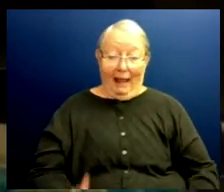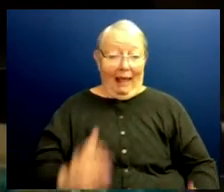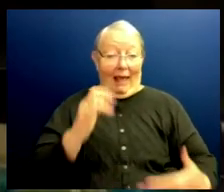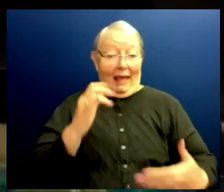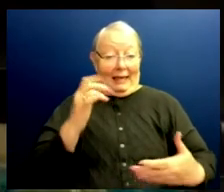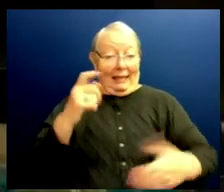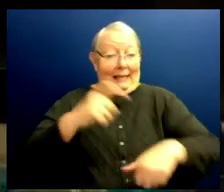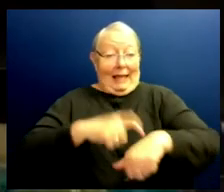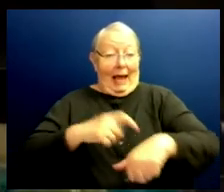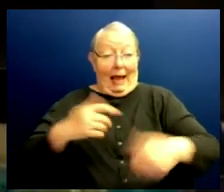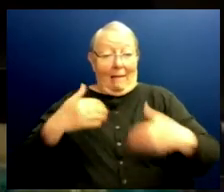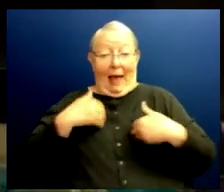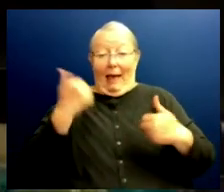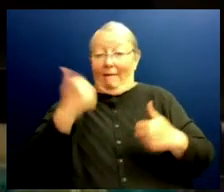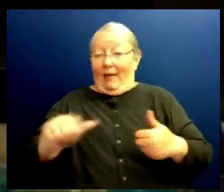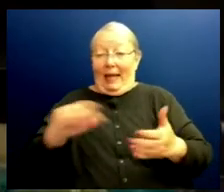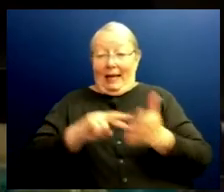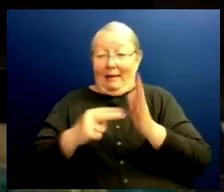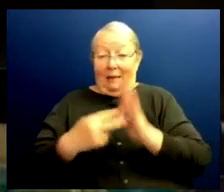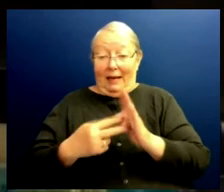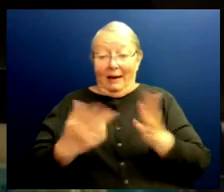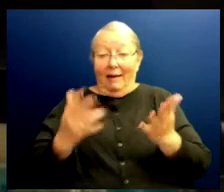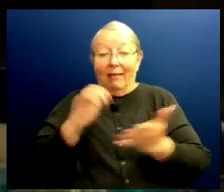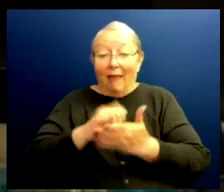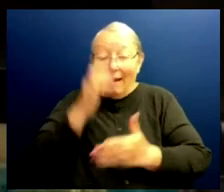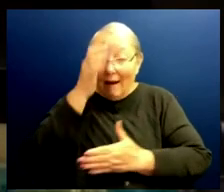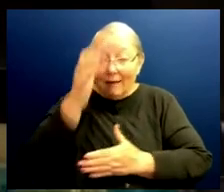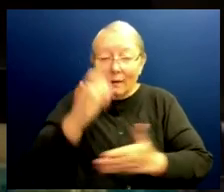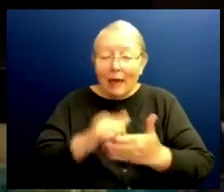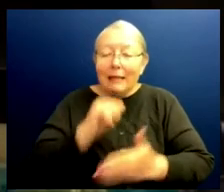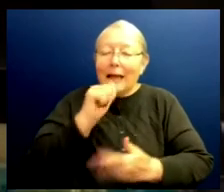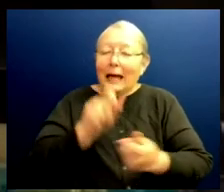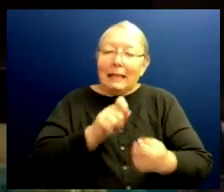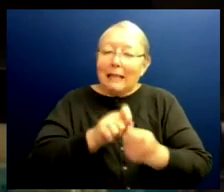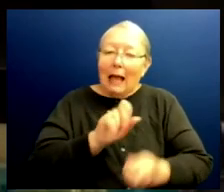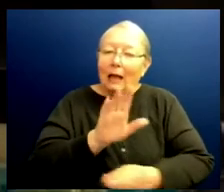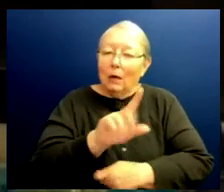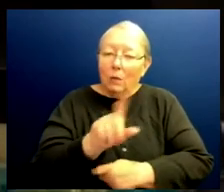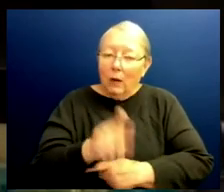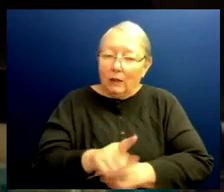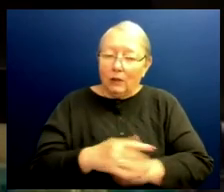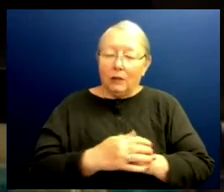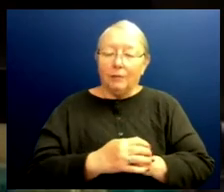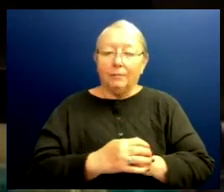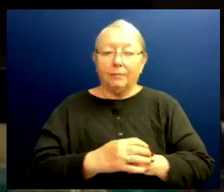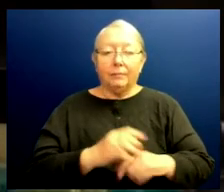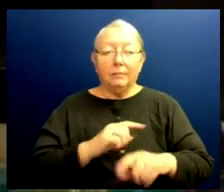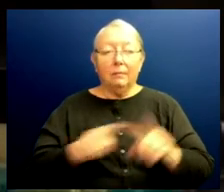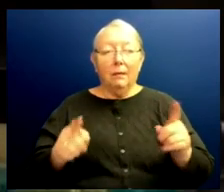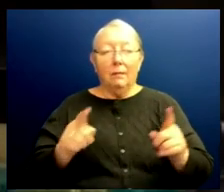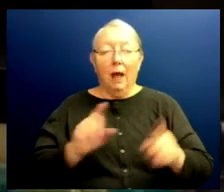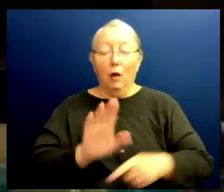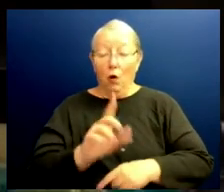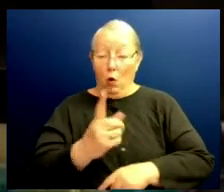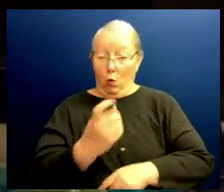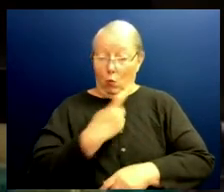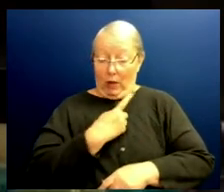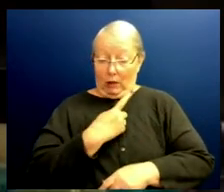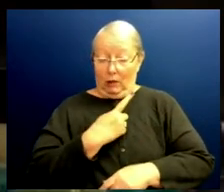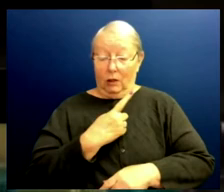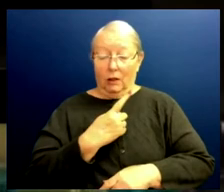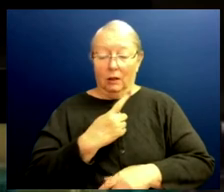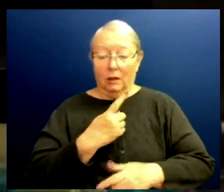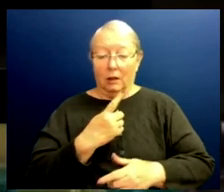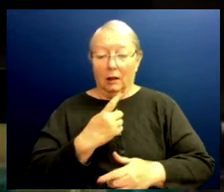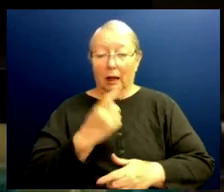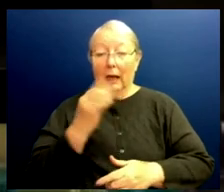know. But that wasn't quite what the question was. The question was similar to that, and that is, what do I guess occurred if we could see